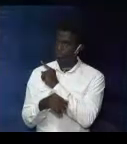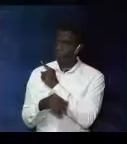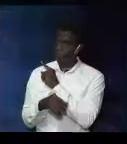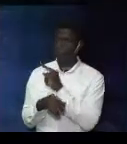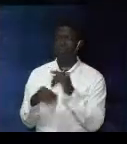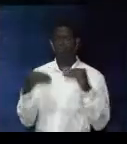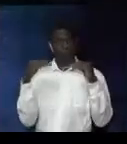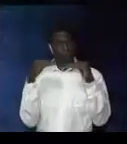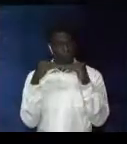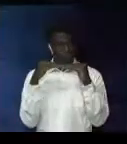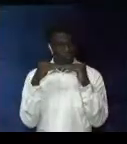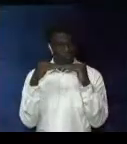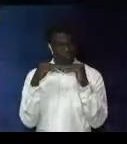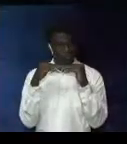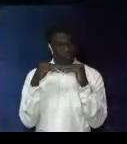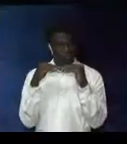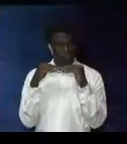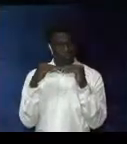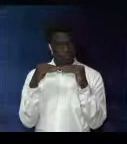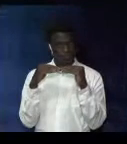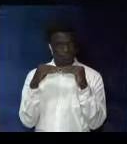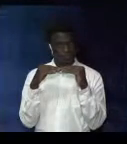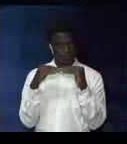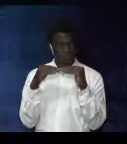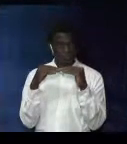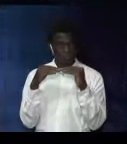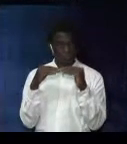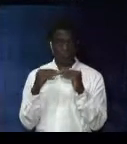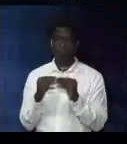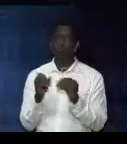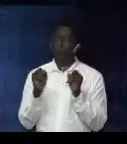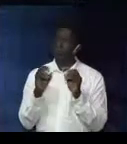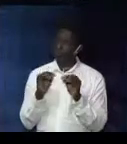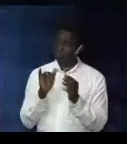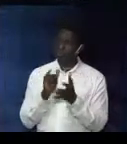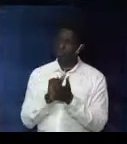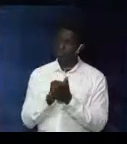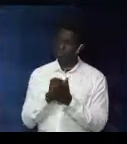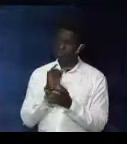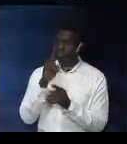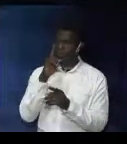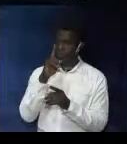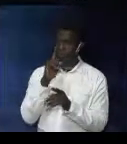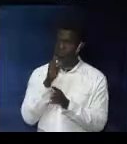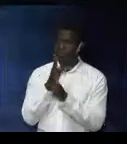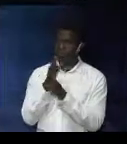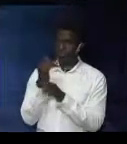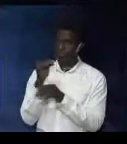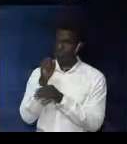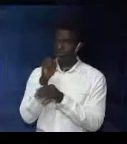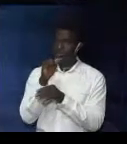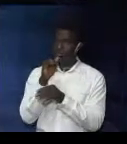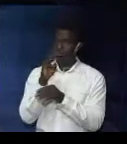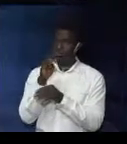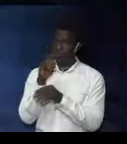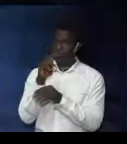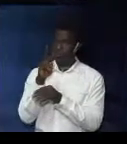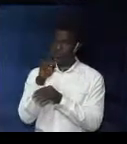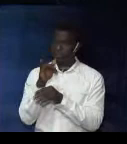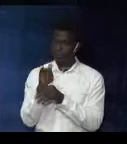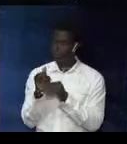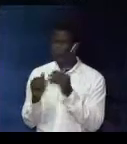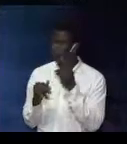Voila, no overlap. And I turn it around, no overlap. So that's one line of symmetry. Let me just draw that for